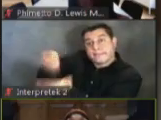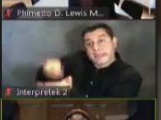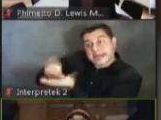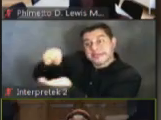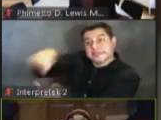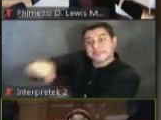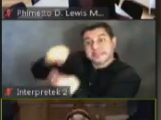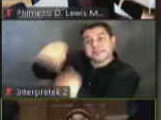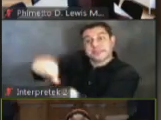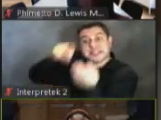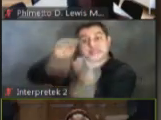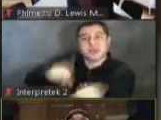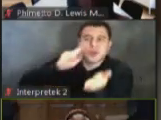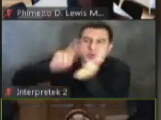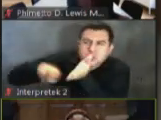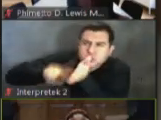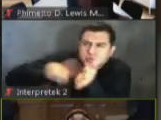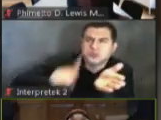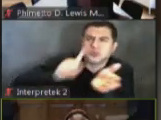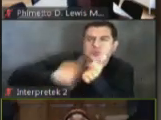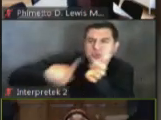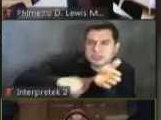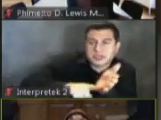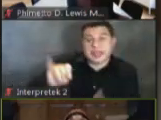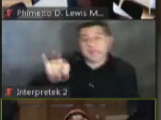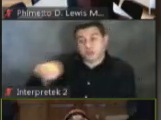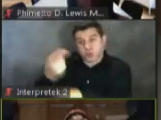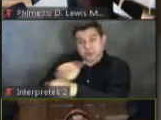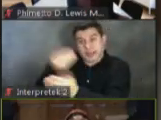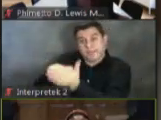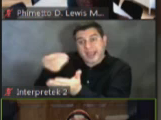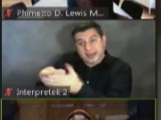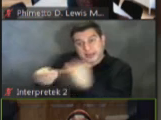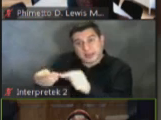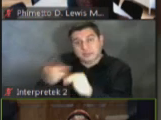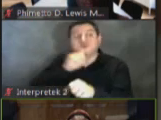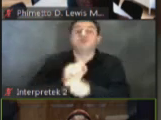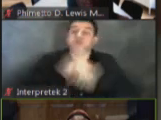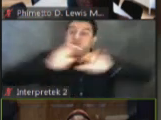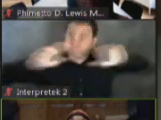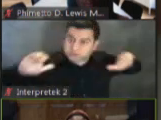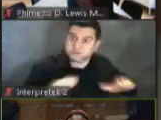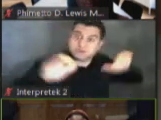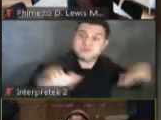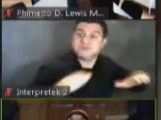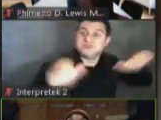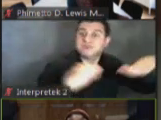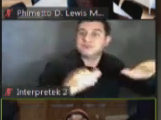repartee had gone into actual action, we could have a good number of actual new units